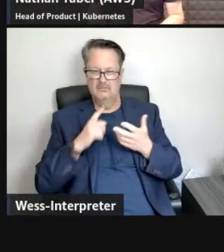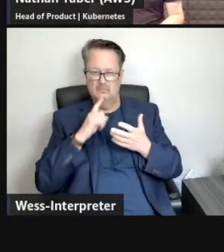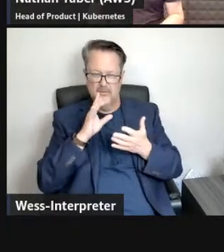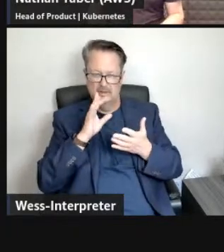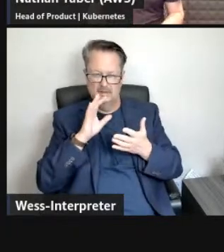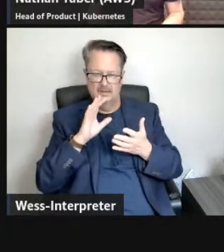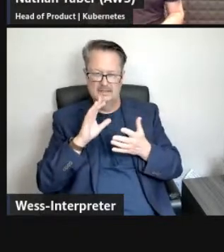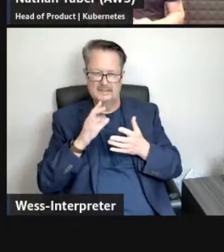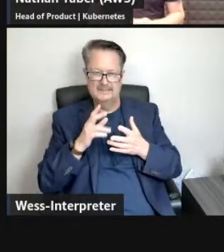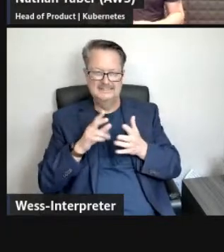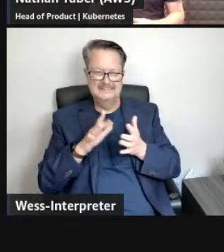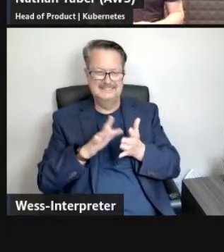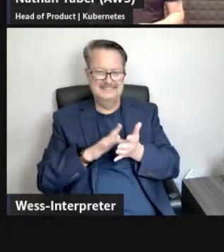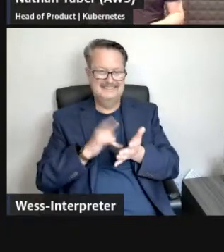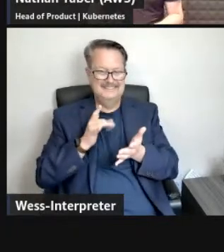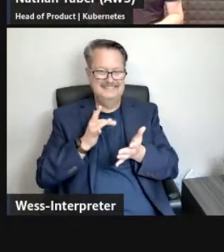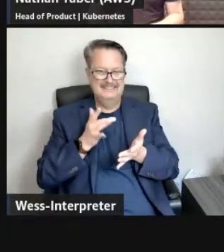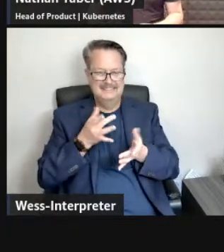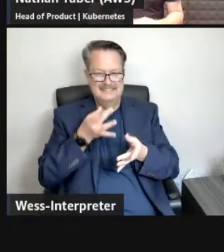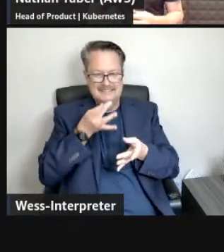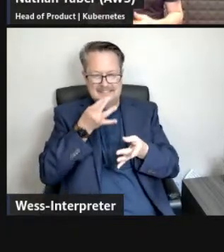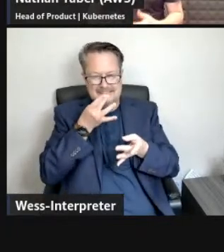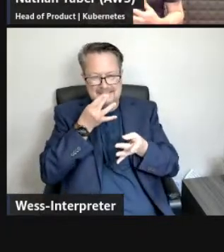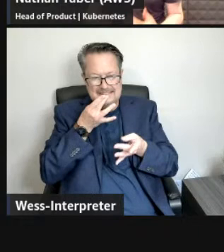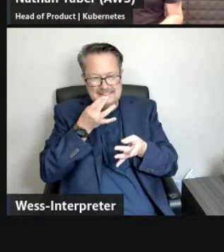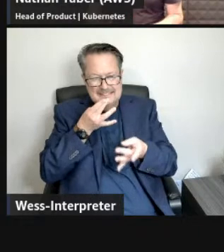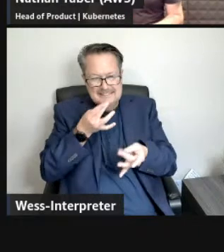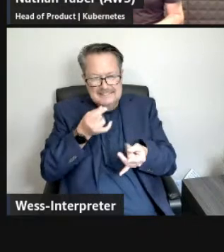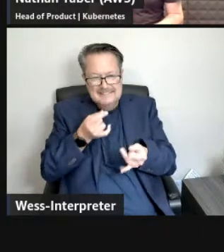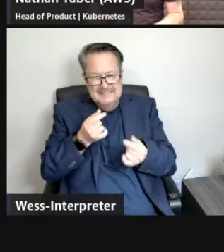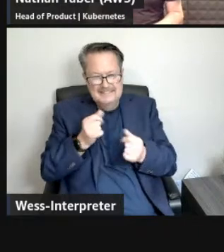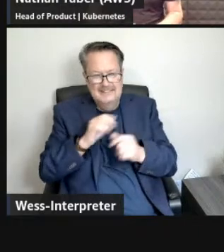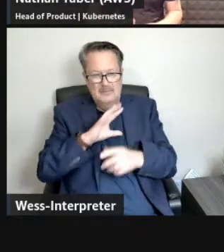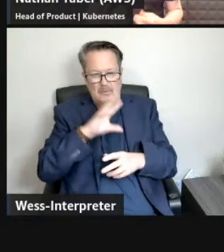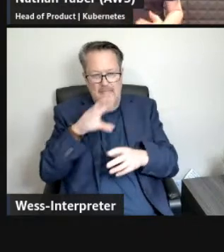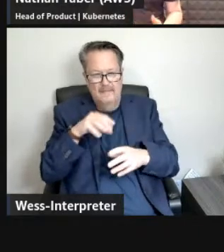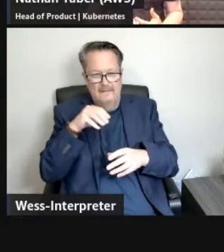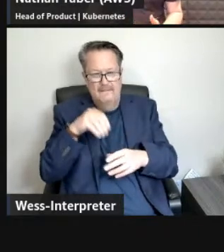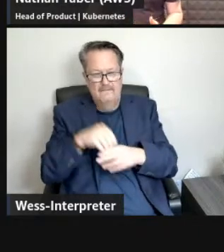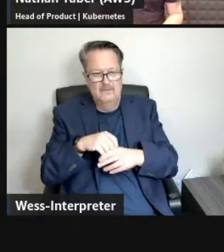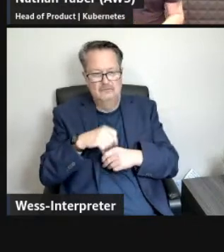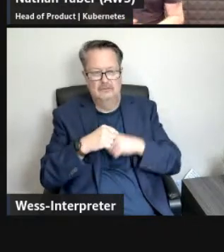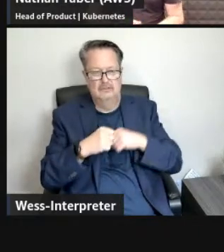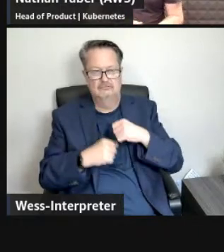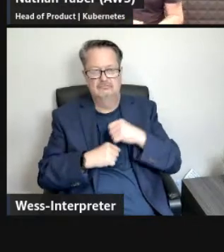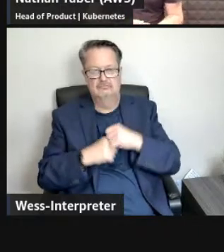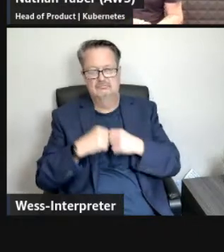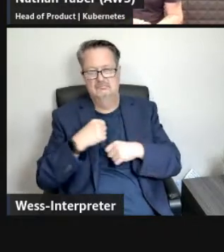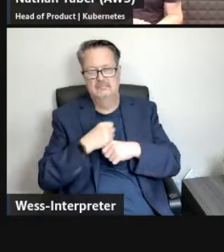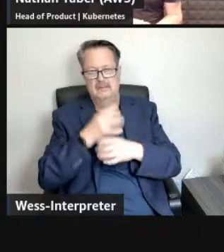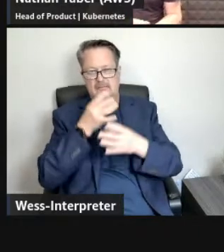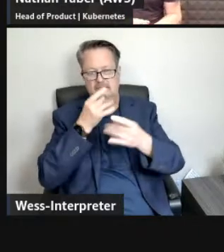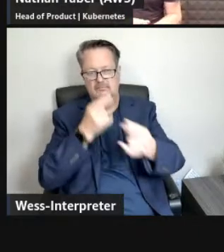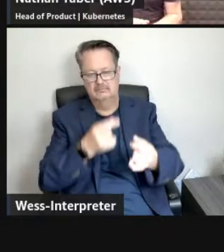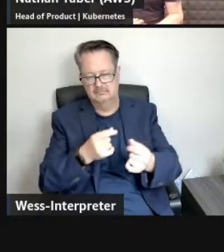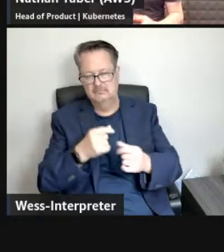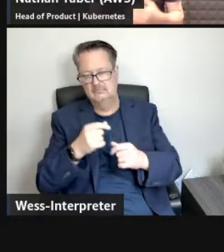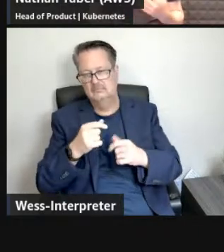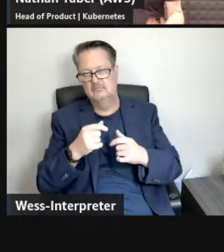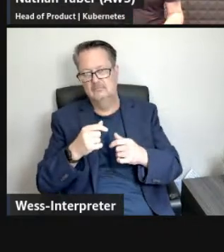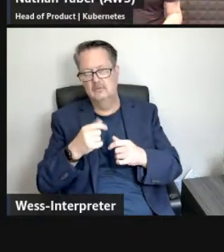our infrastructure. How do we make that infrastructure as efficient as possible? And so we're doing a few things with EKS to make that